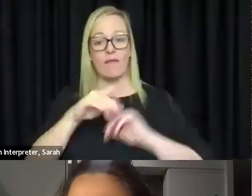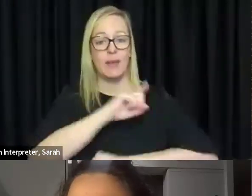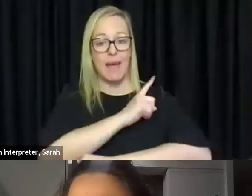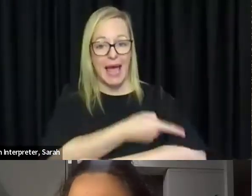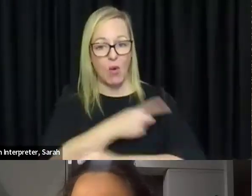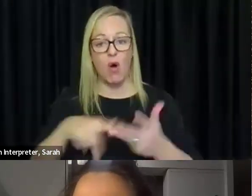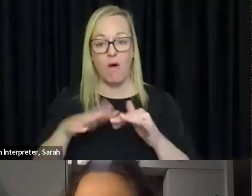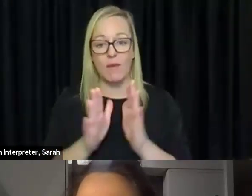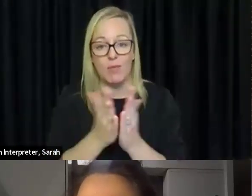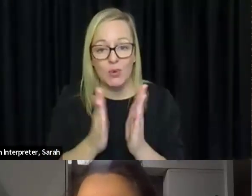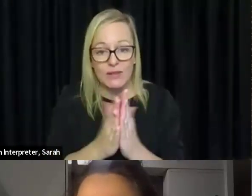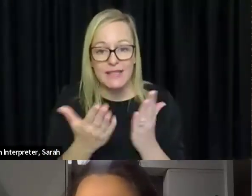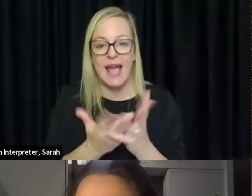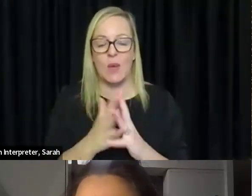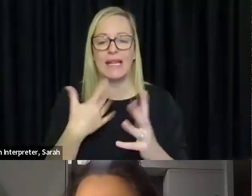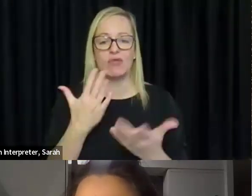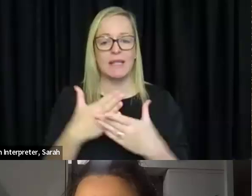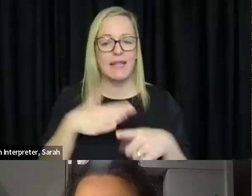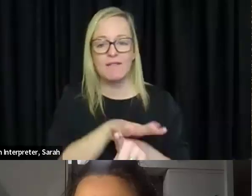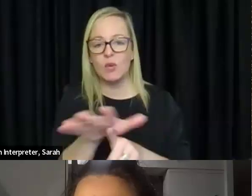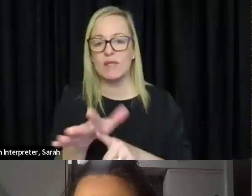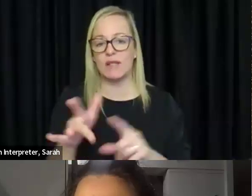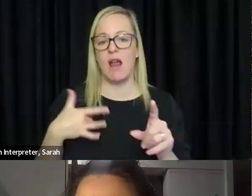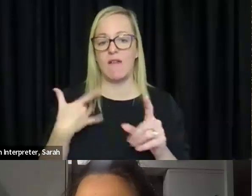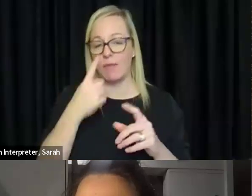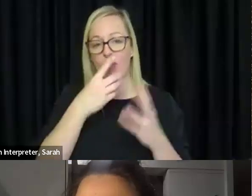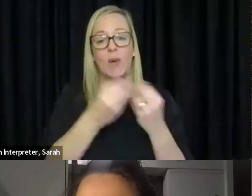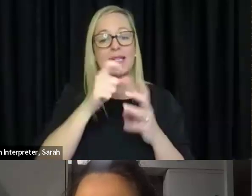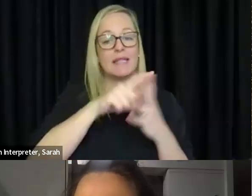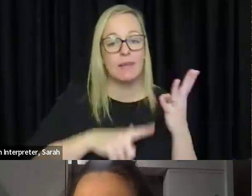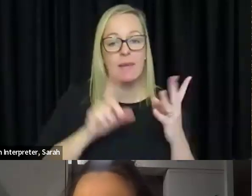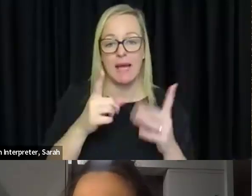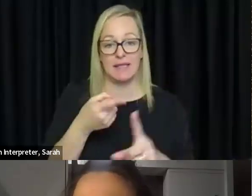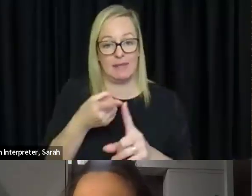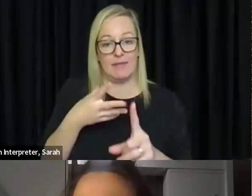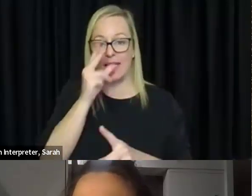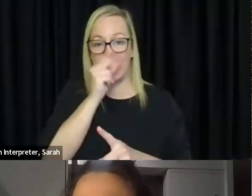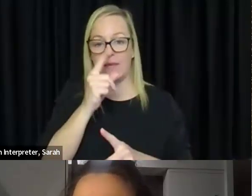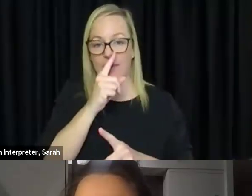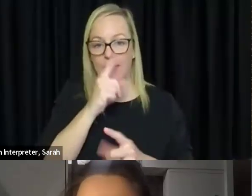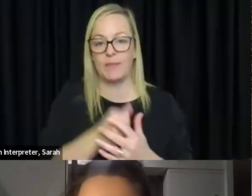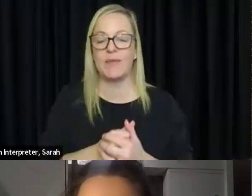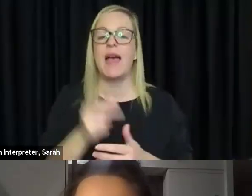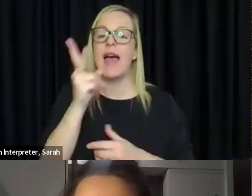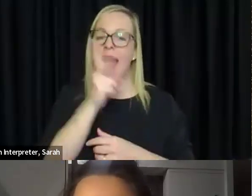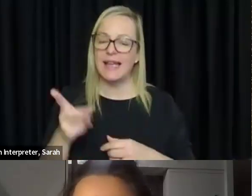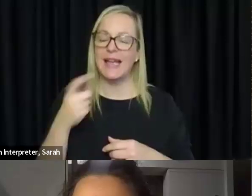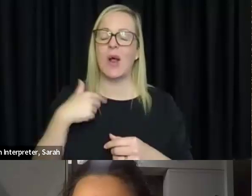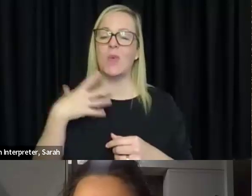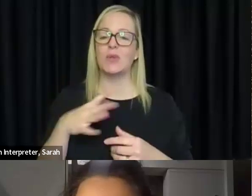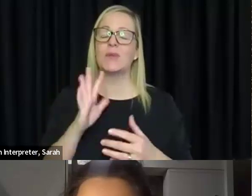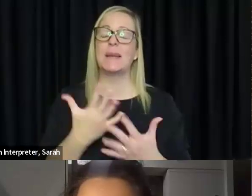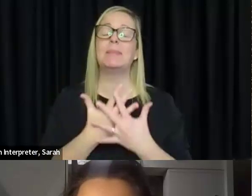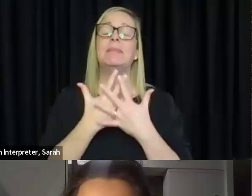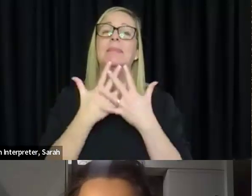and how it can make a huge difference in the lives of all people with disabilities, but especially young people. I want to again send a heartfelt